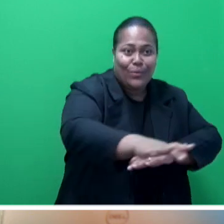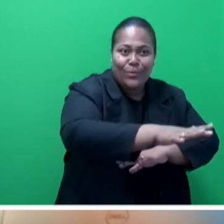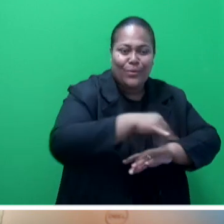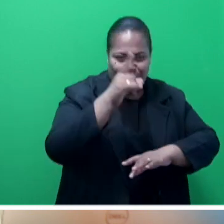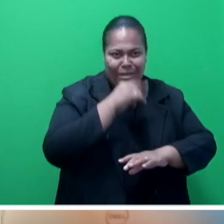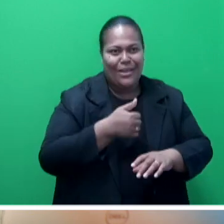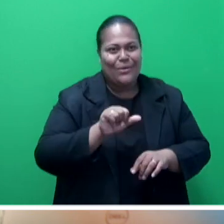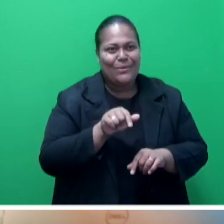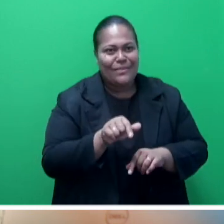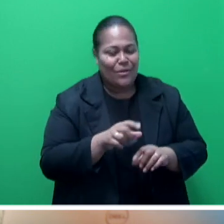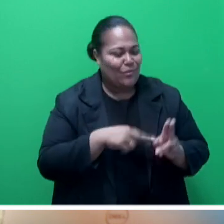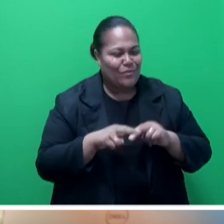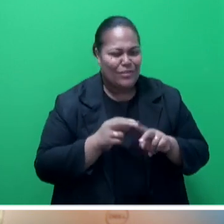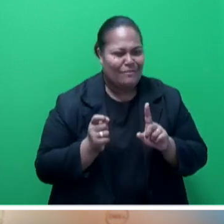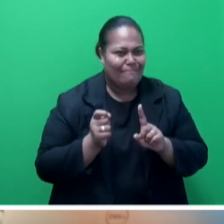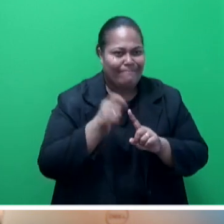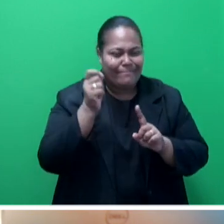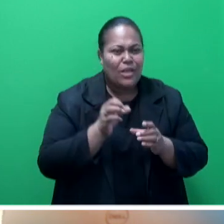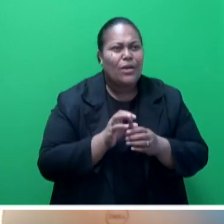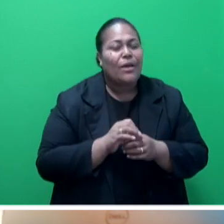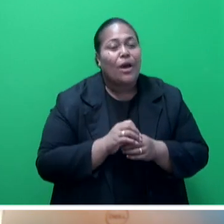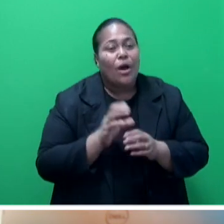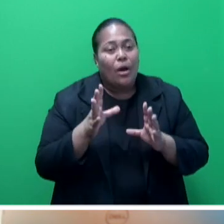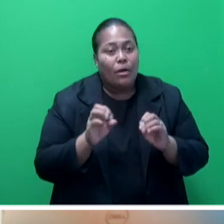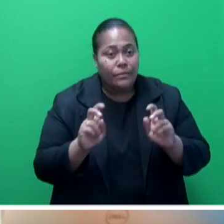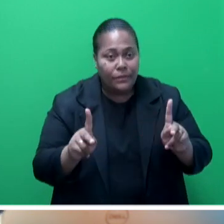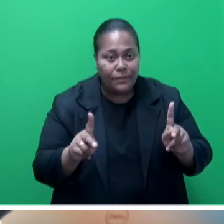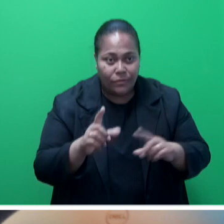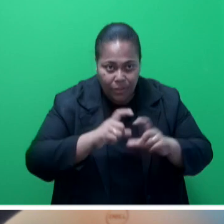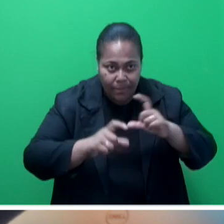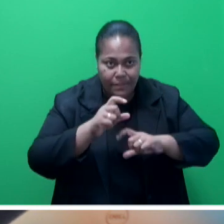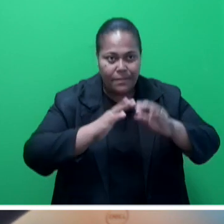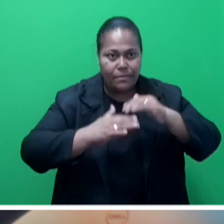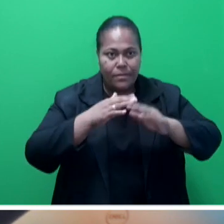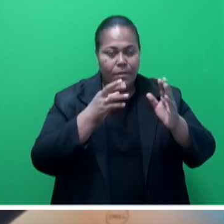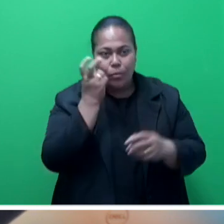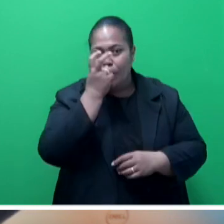has the unique opportunity for capacity building for monitoring,